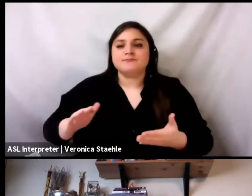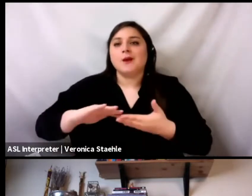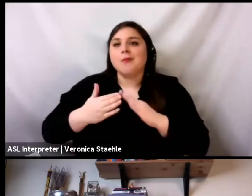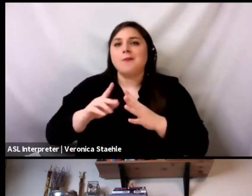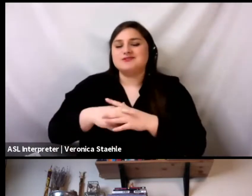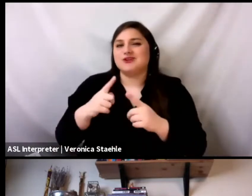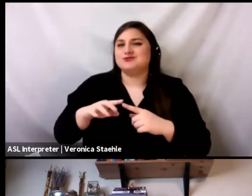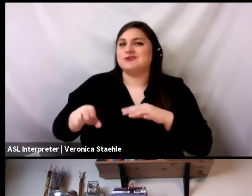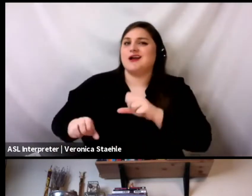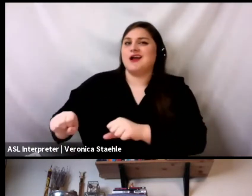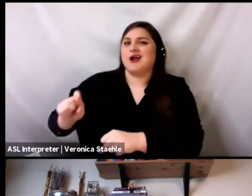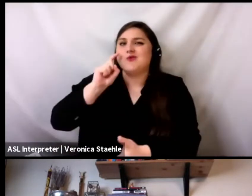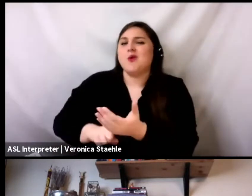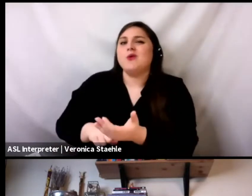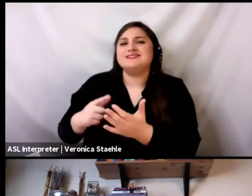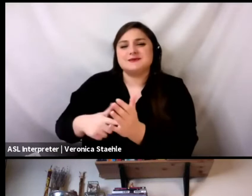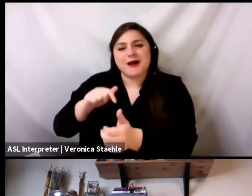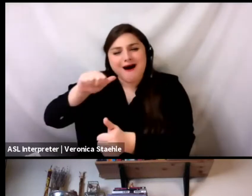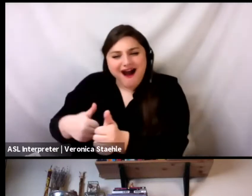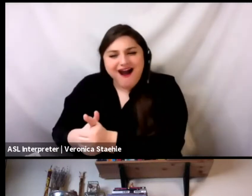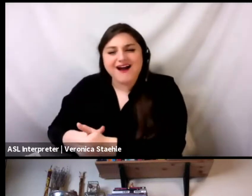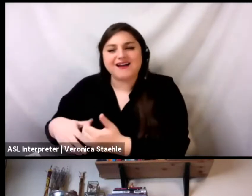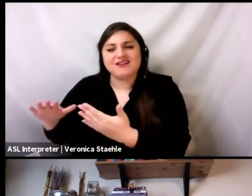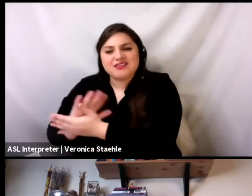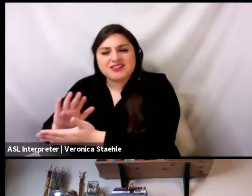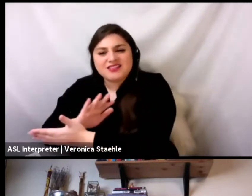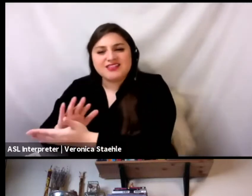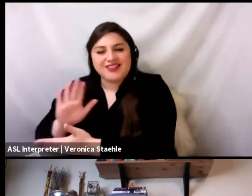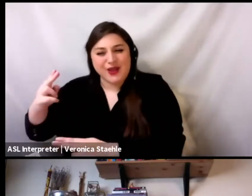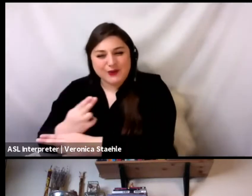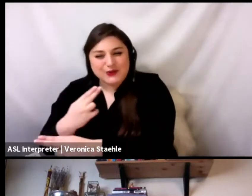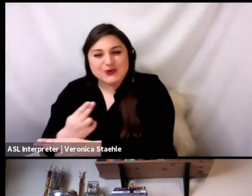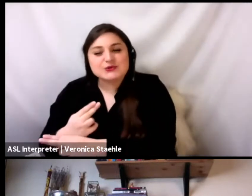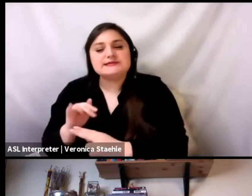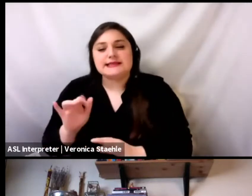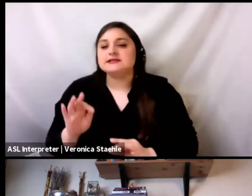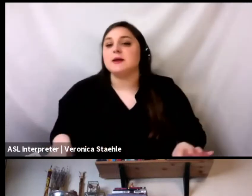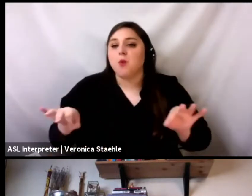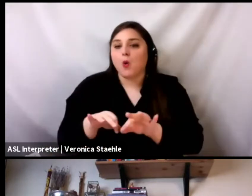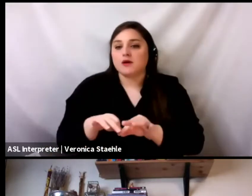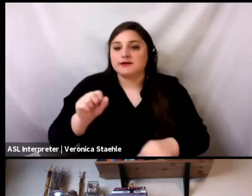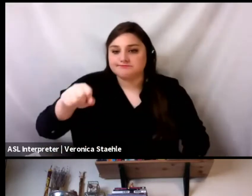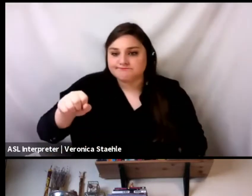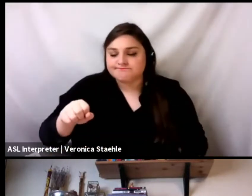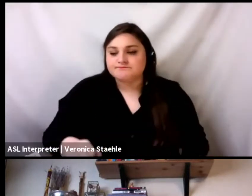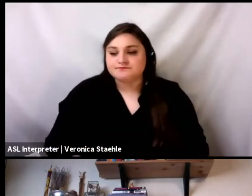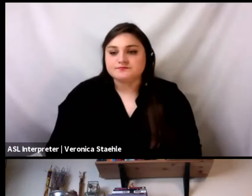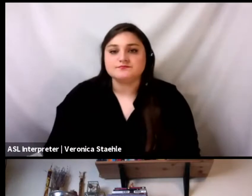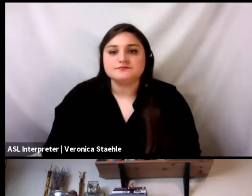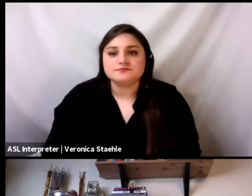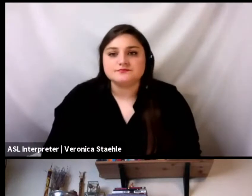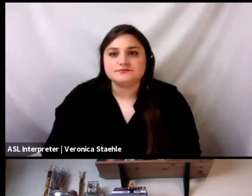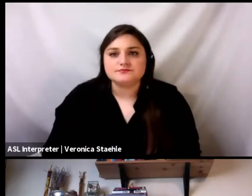of. And I think that's a great thing. I also think it's interesting sorry, is